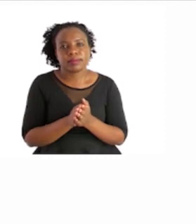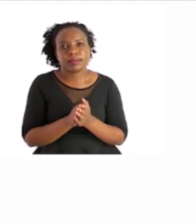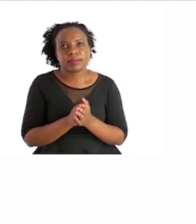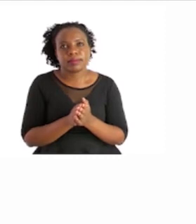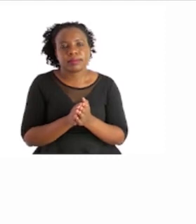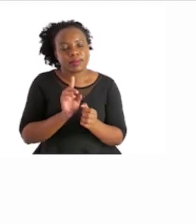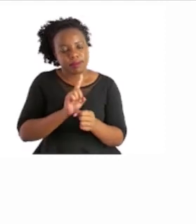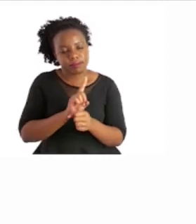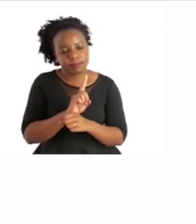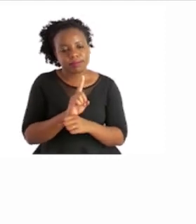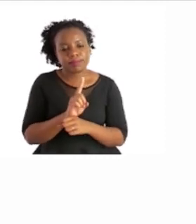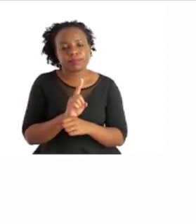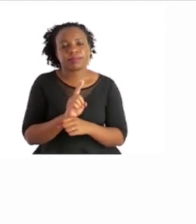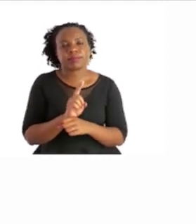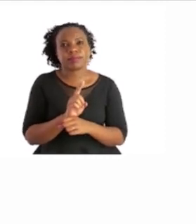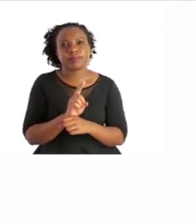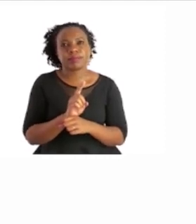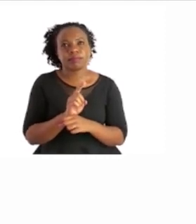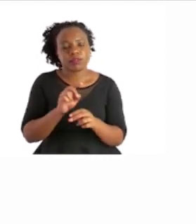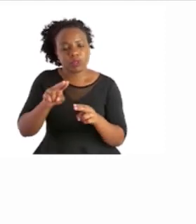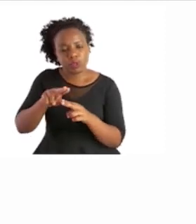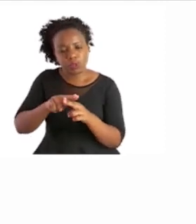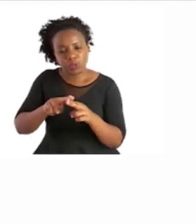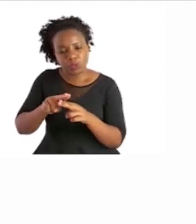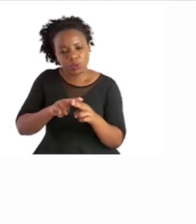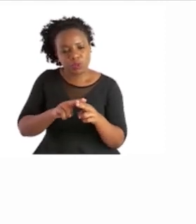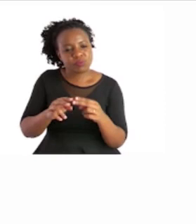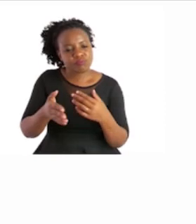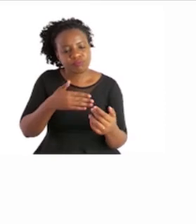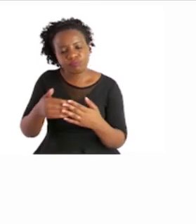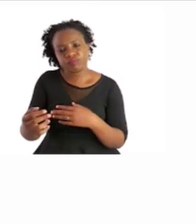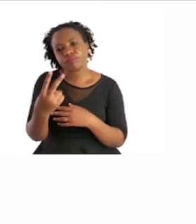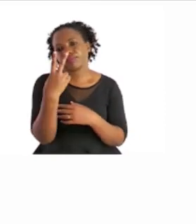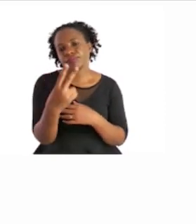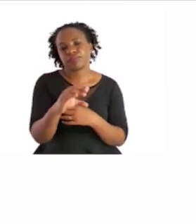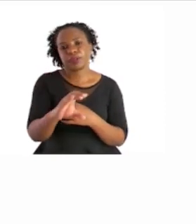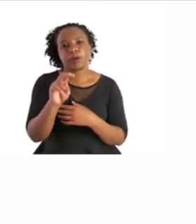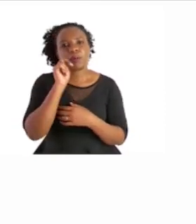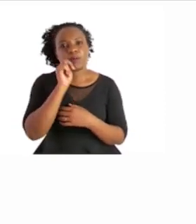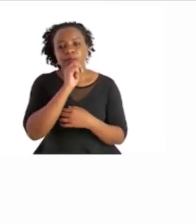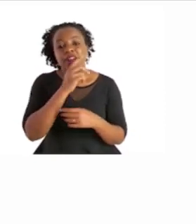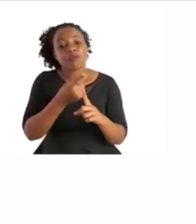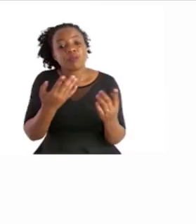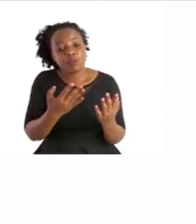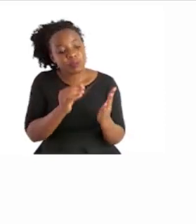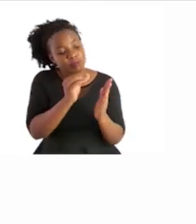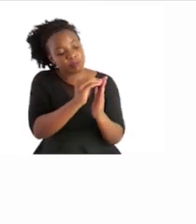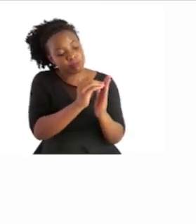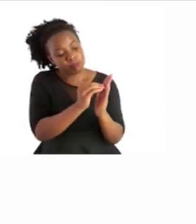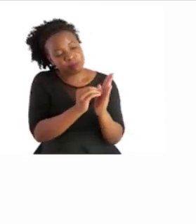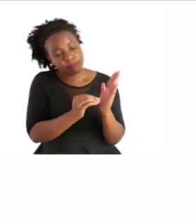The first one says, use any two common nouns from the list